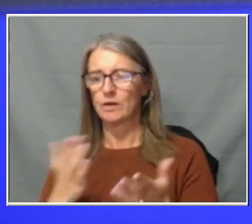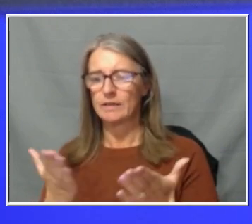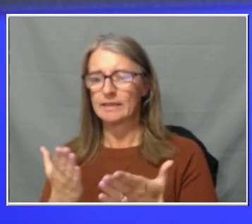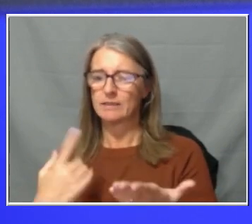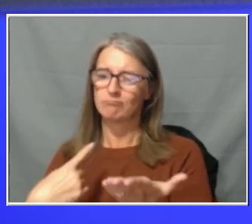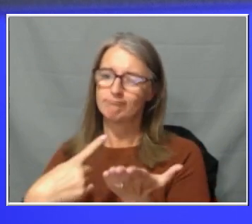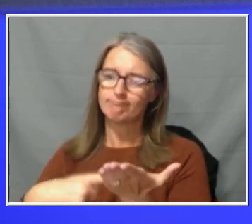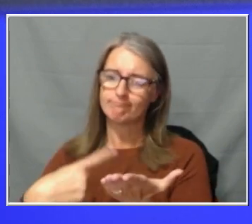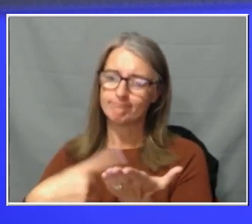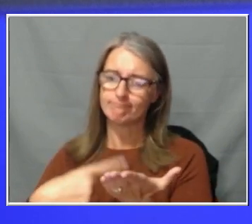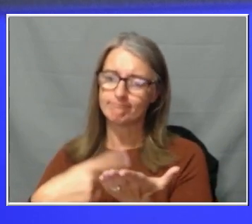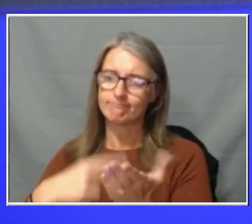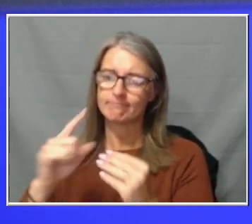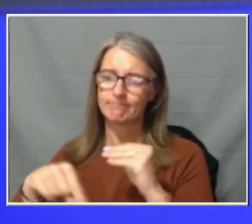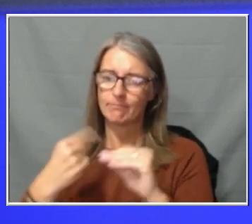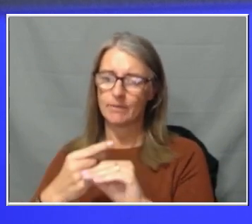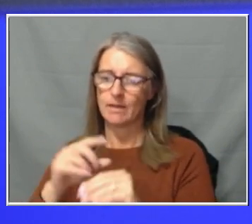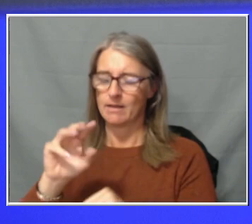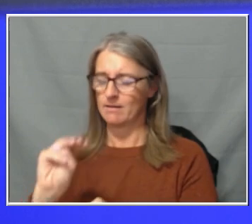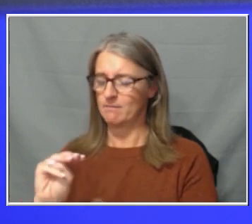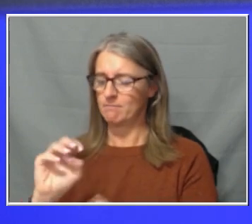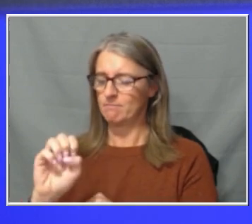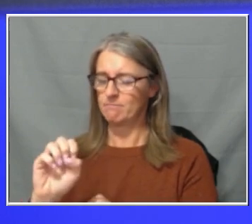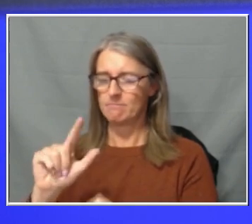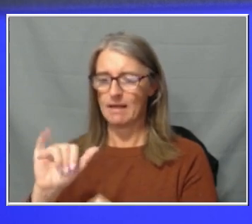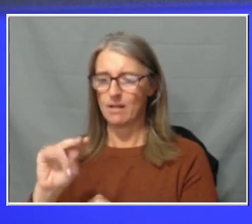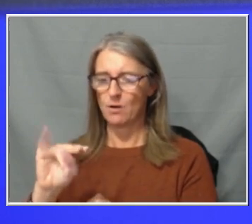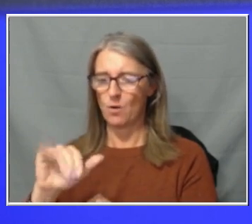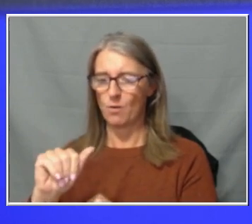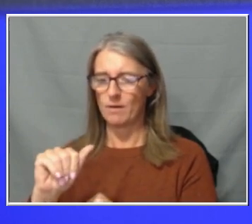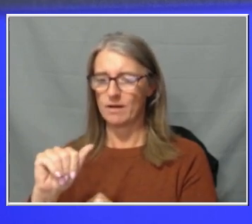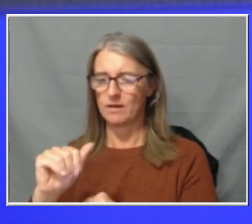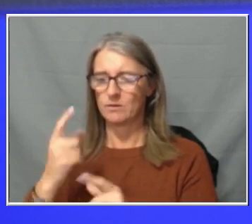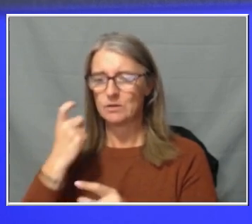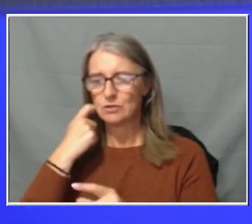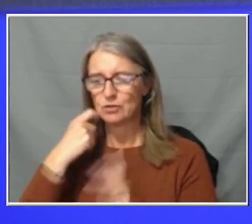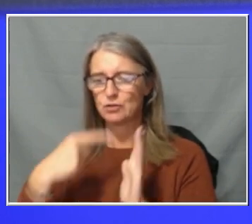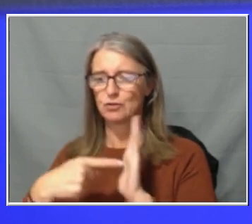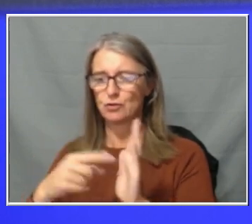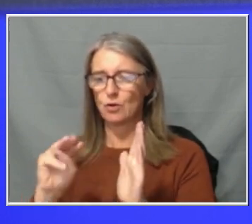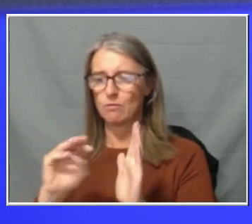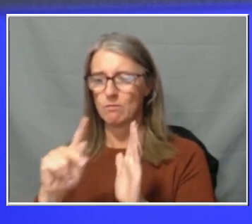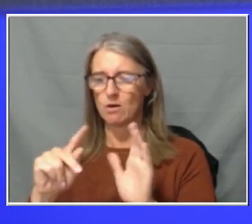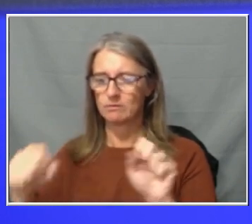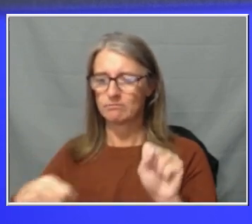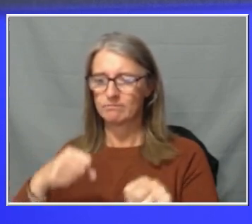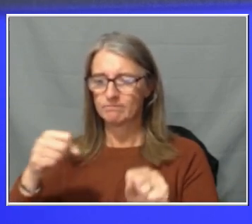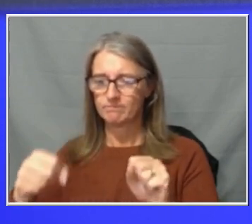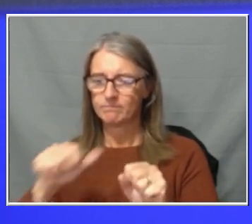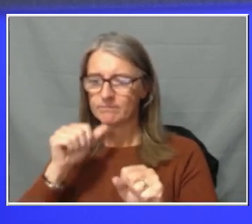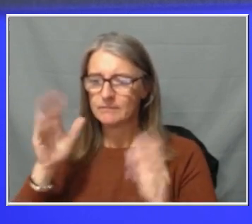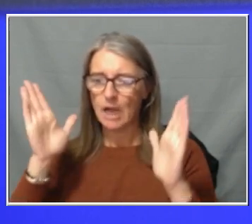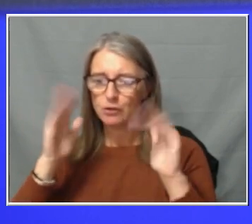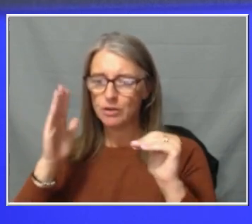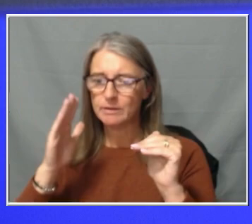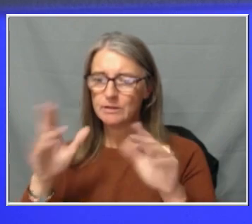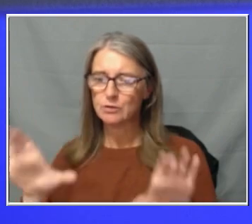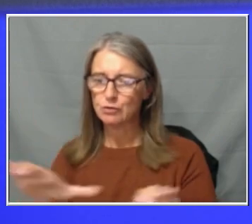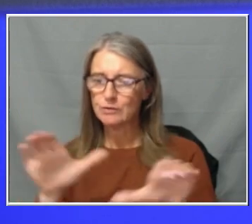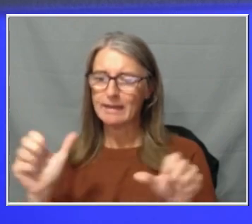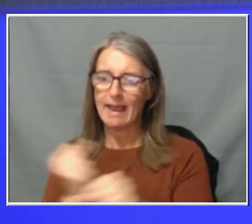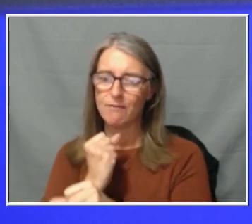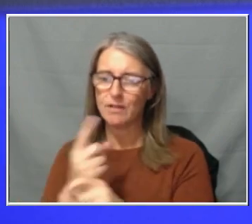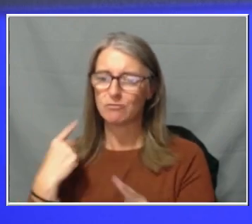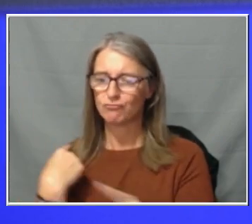talking about melanoma and skin cancer. We just played a video of Mark on his bike, and he's not going to get in trouble because he was doing everything right. Yeah. You